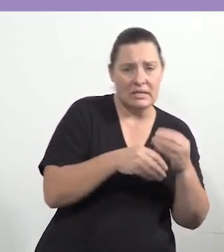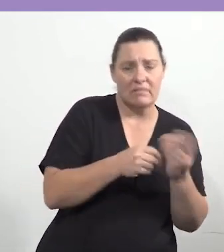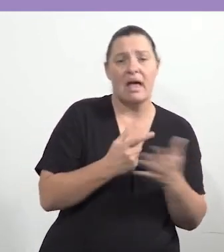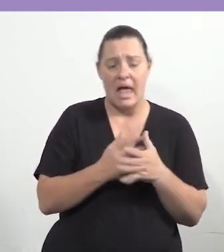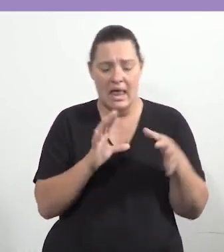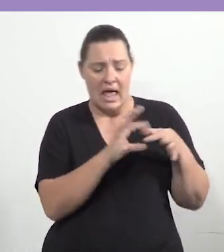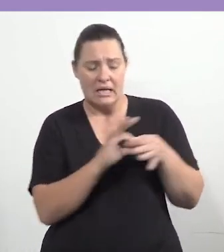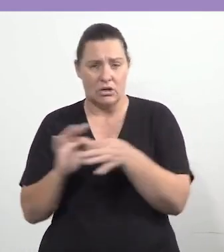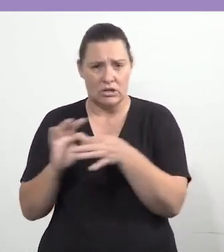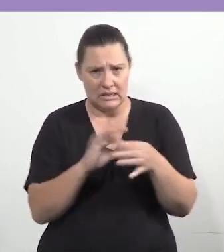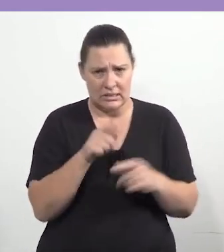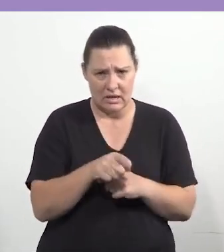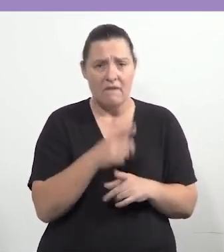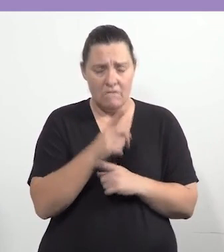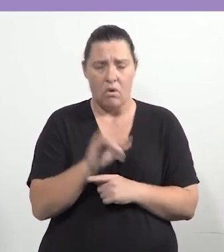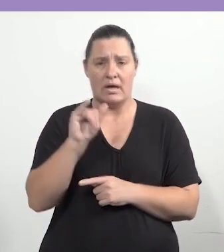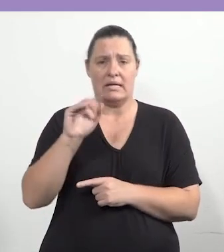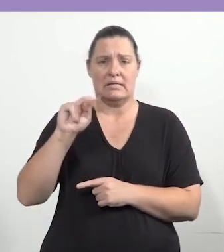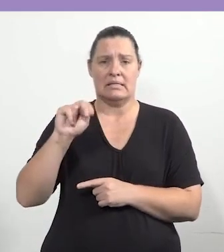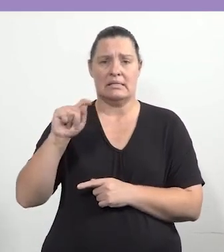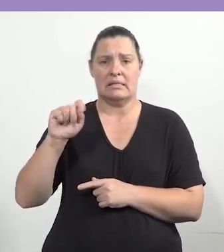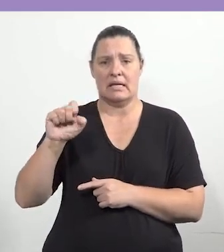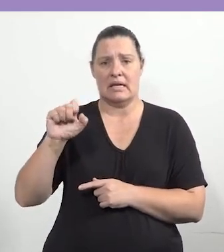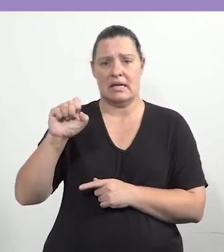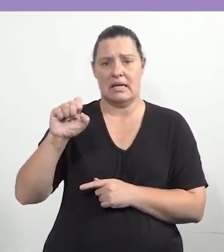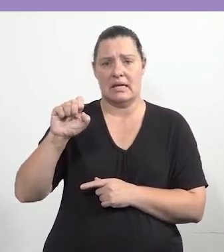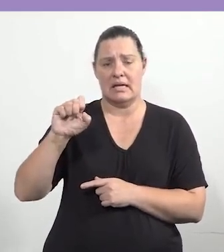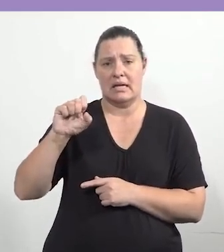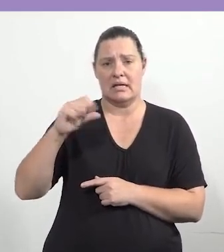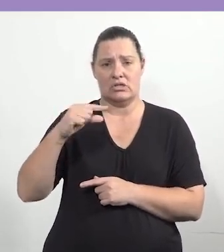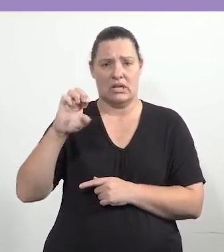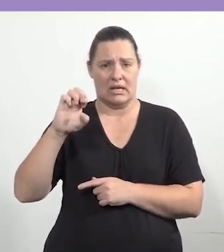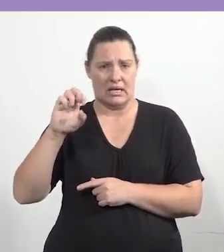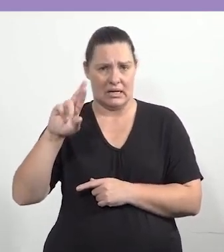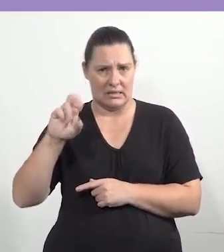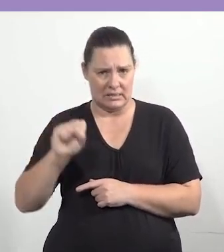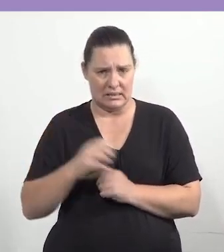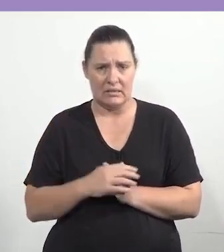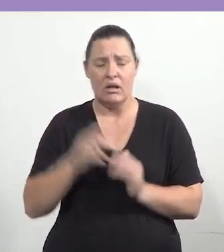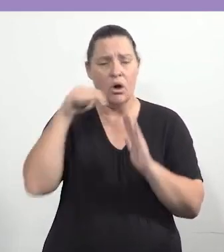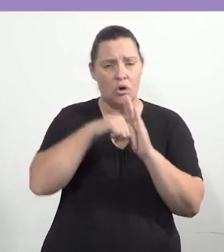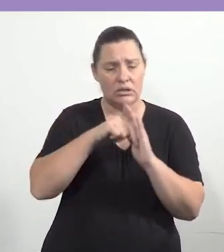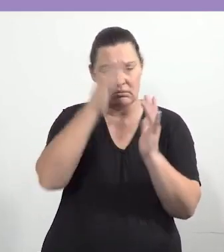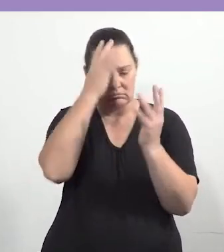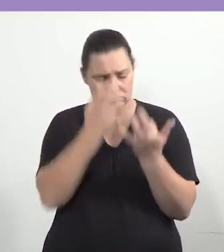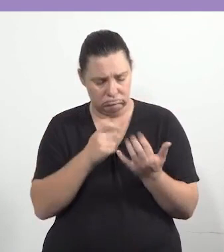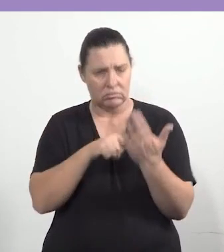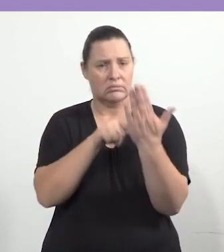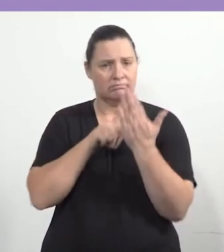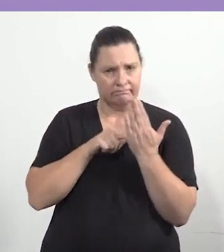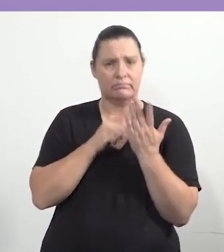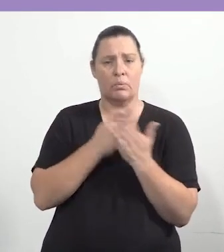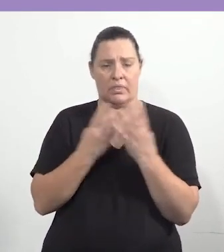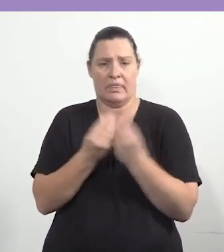properties of addition for integers, and solve problems in contexts using multiple operations